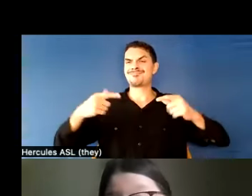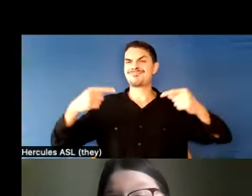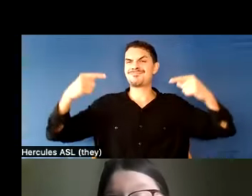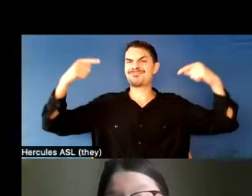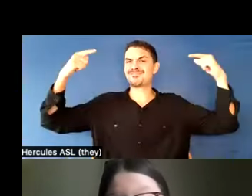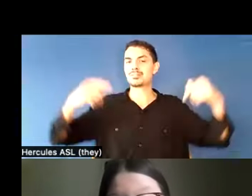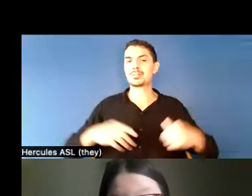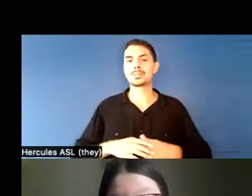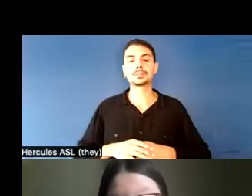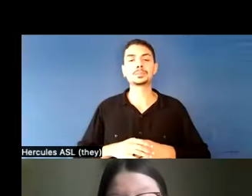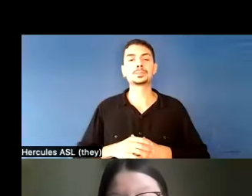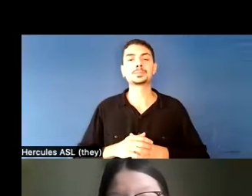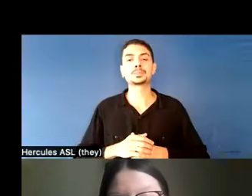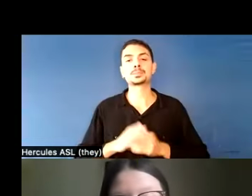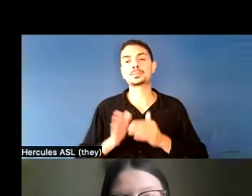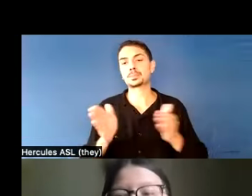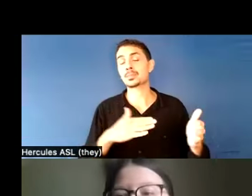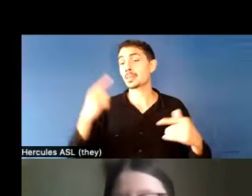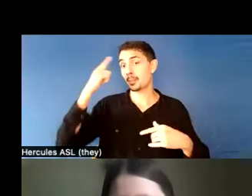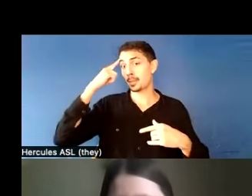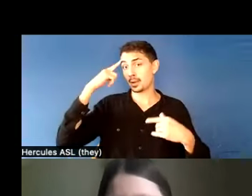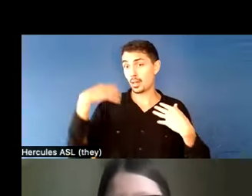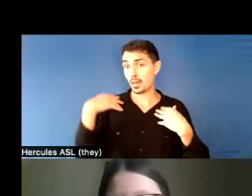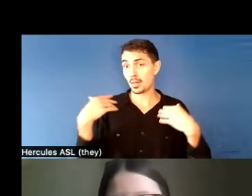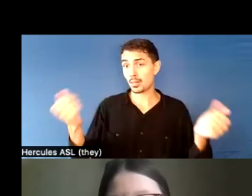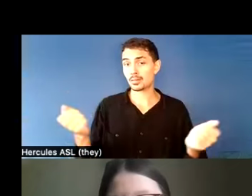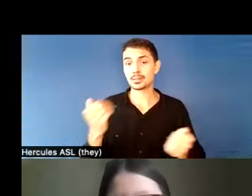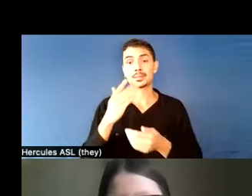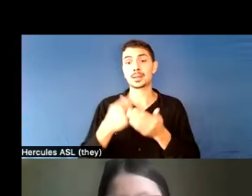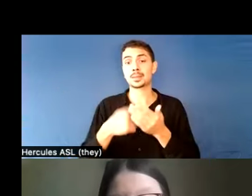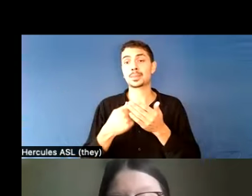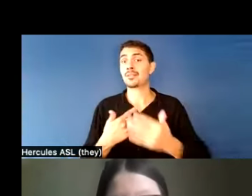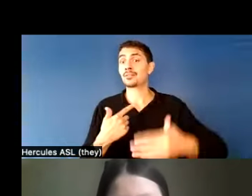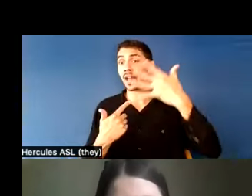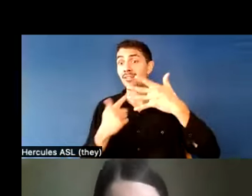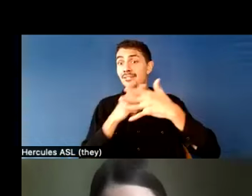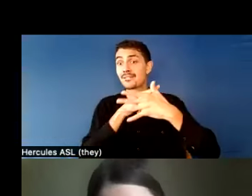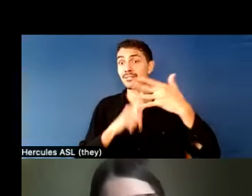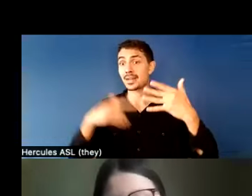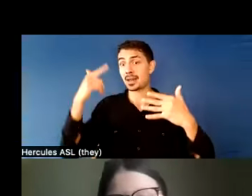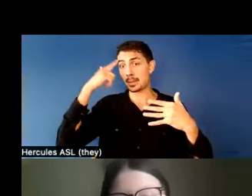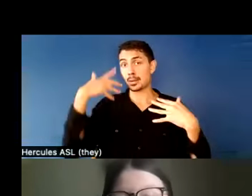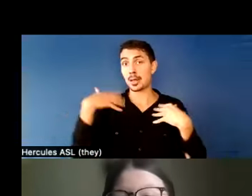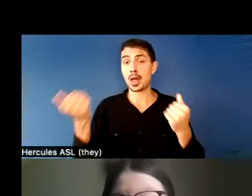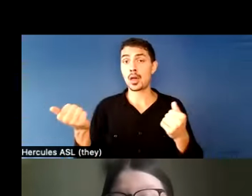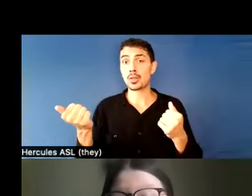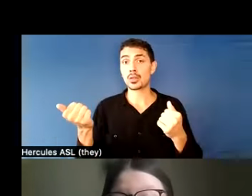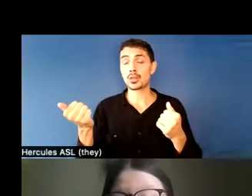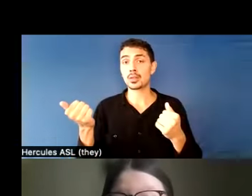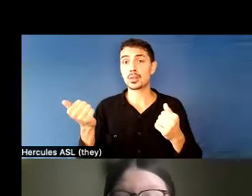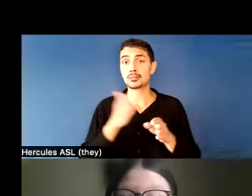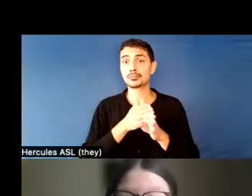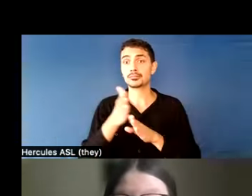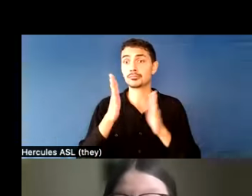Mental health. There's some teams where I've seen have, 5 mental health practitioners at the table, which can be a